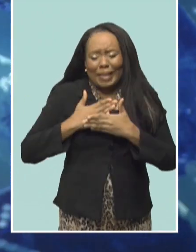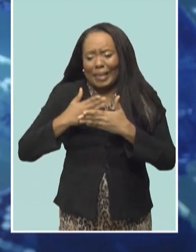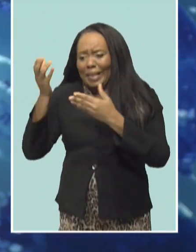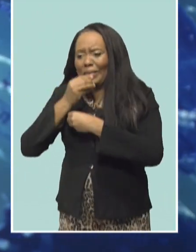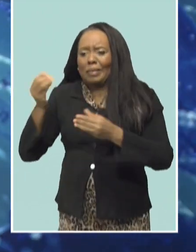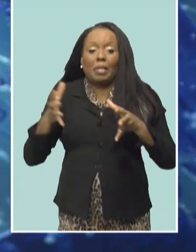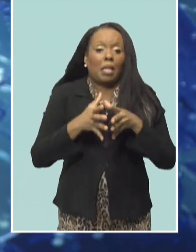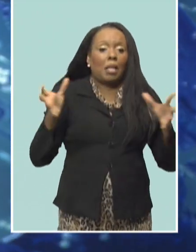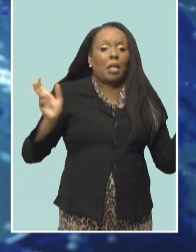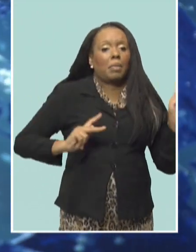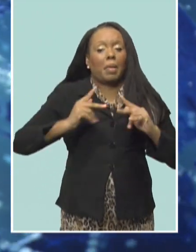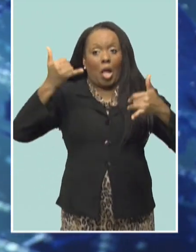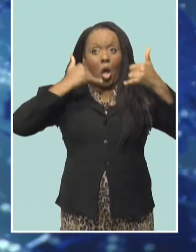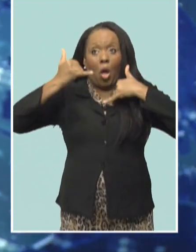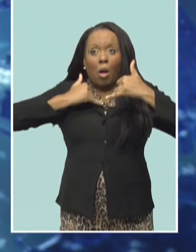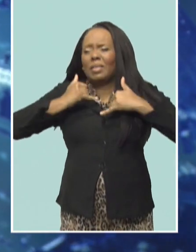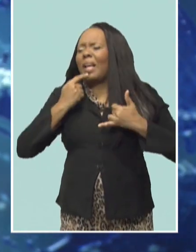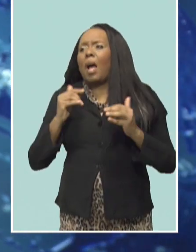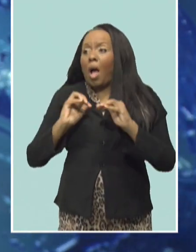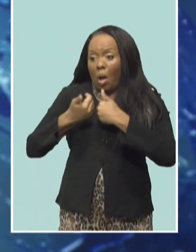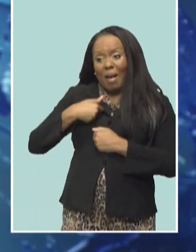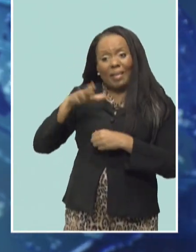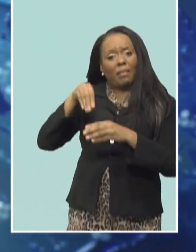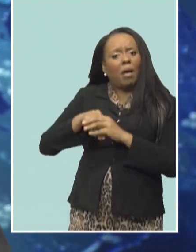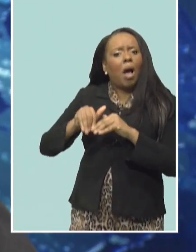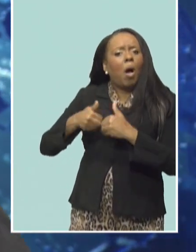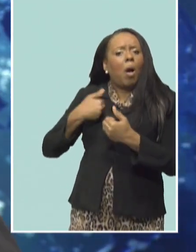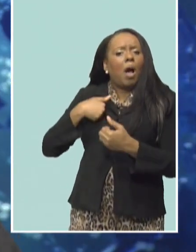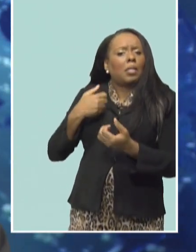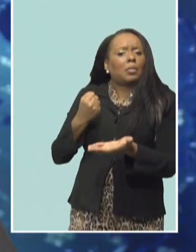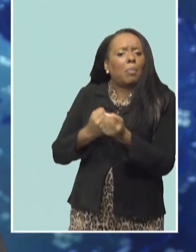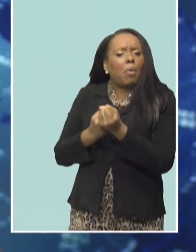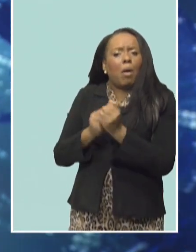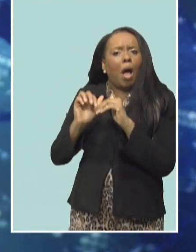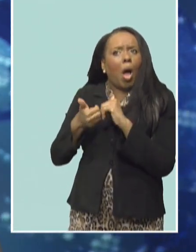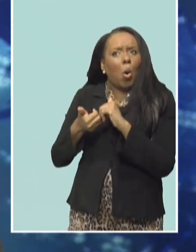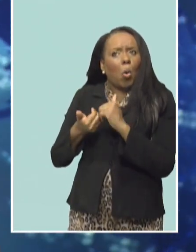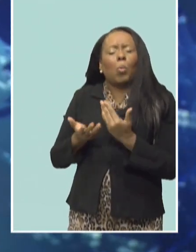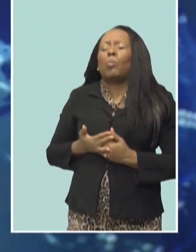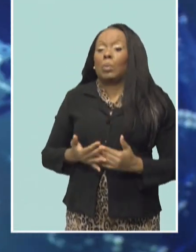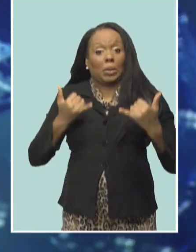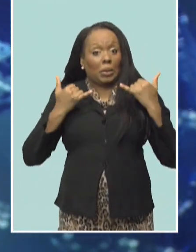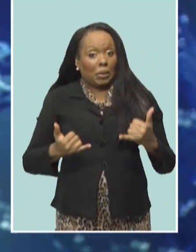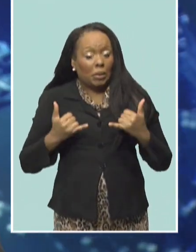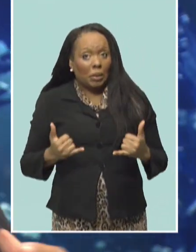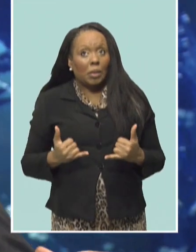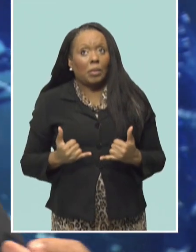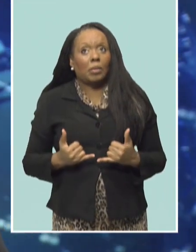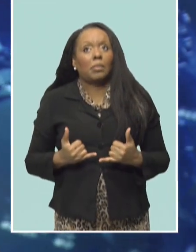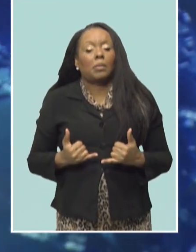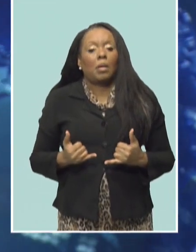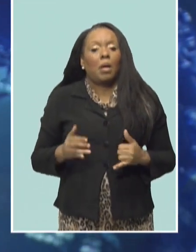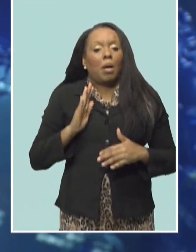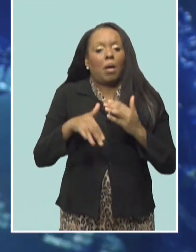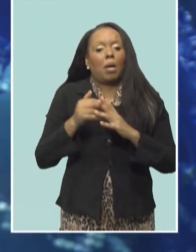lots and lots of people have been calling and asking, how do we get involved? And so this gives us the opportunity as the Secretariat